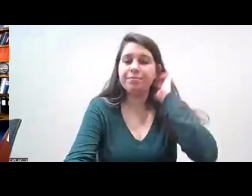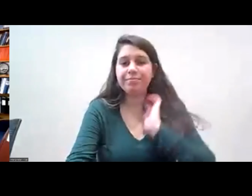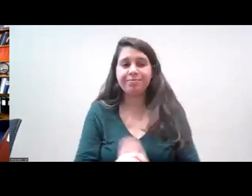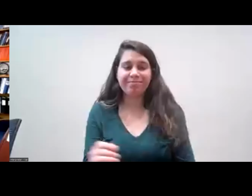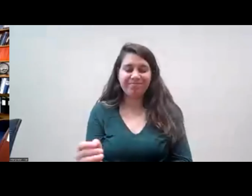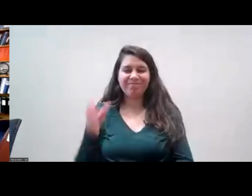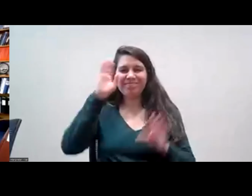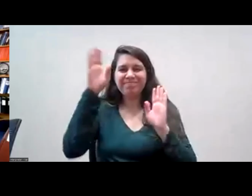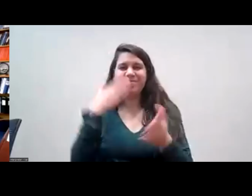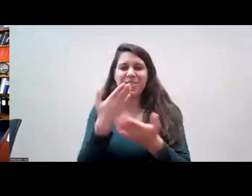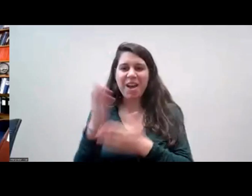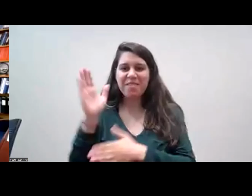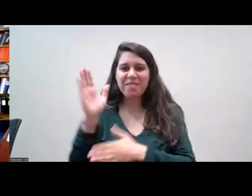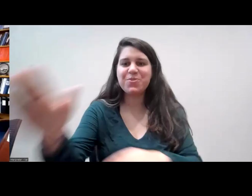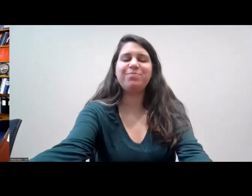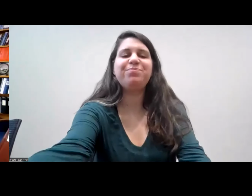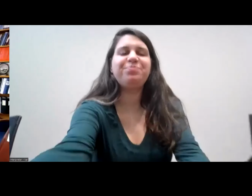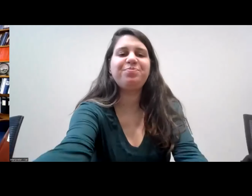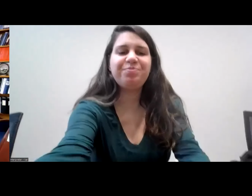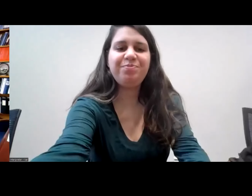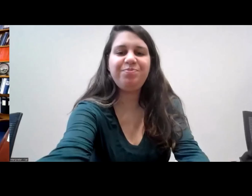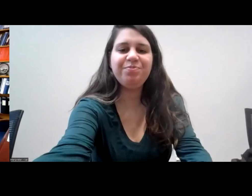Good afternoon, everybody.